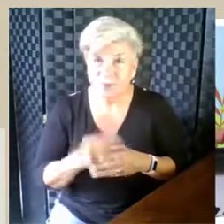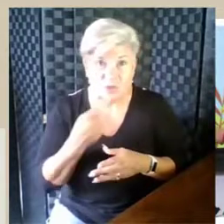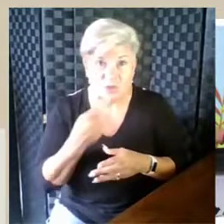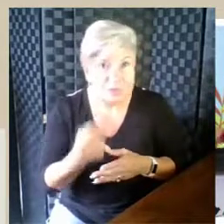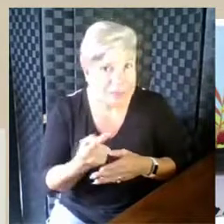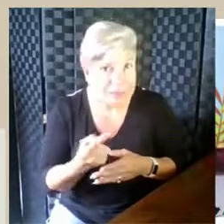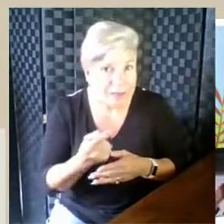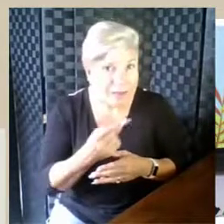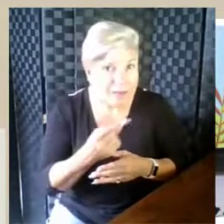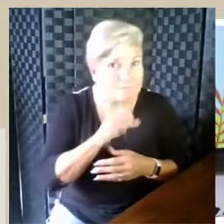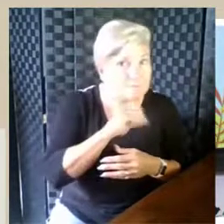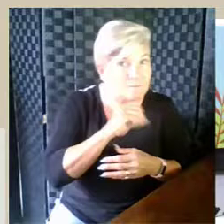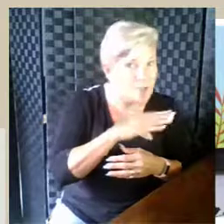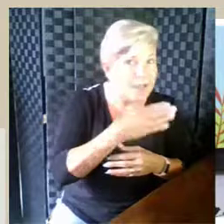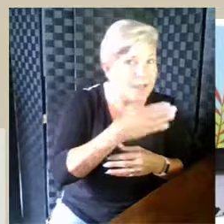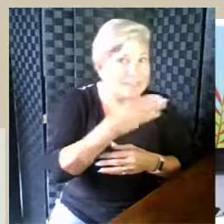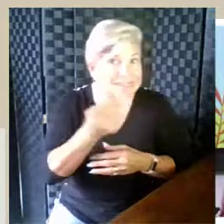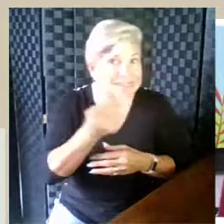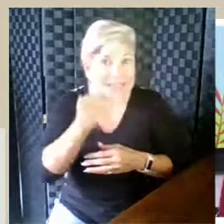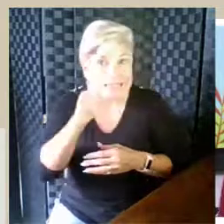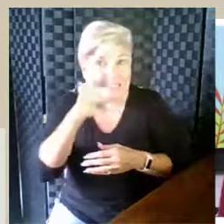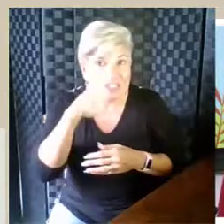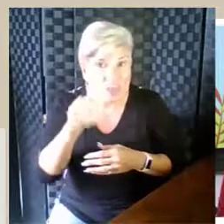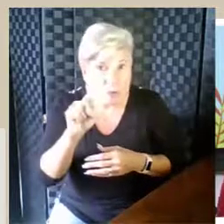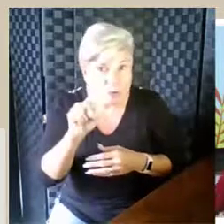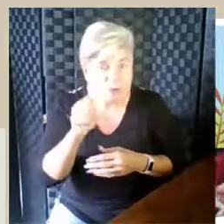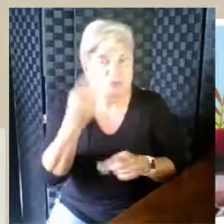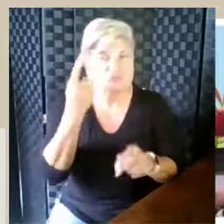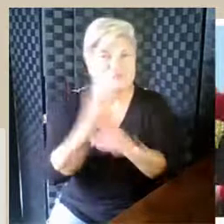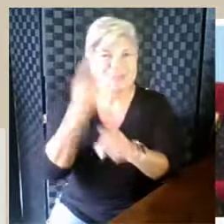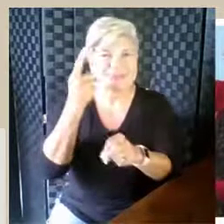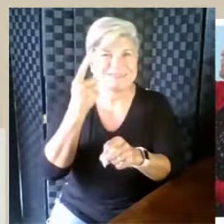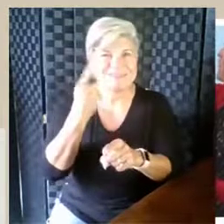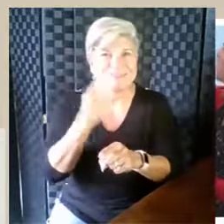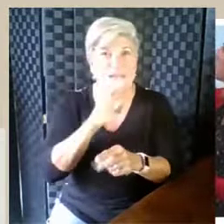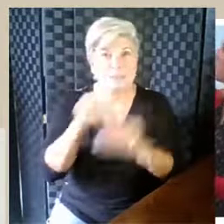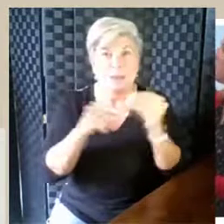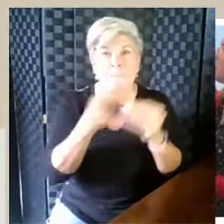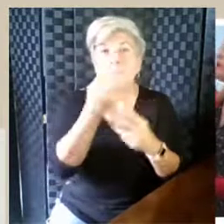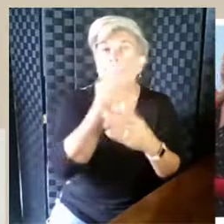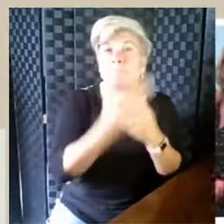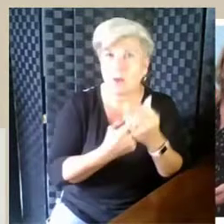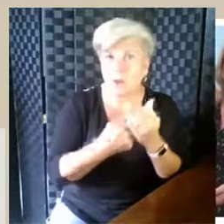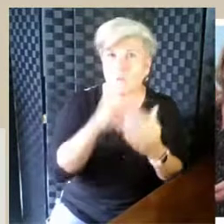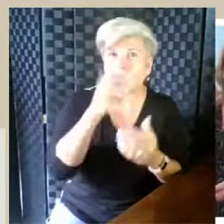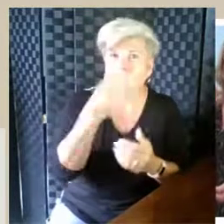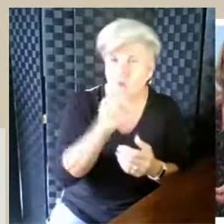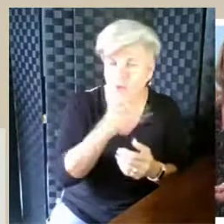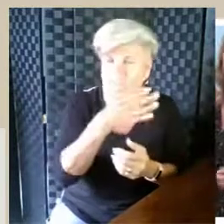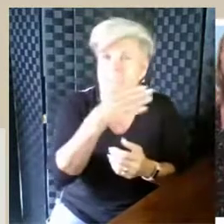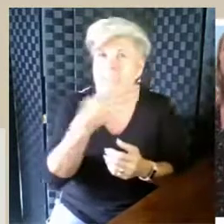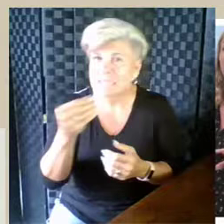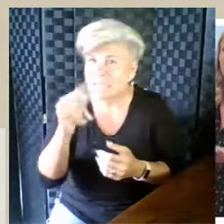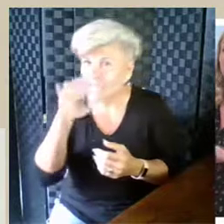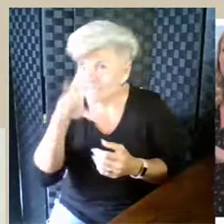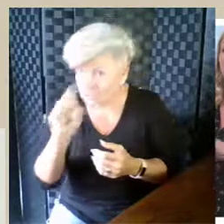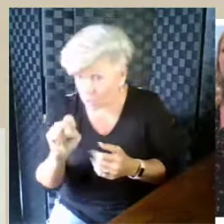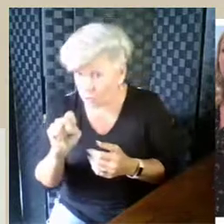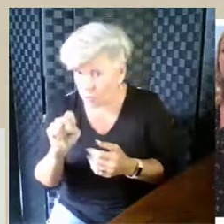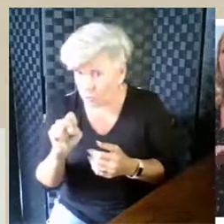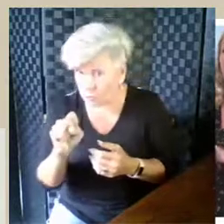If you said frogs and toads, you are correct. We talked about both frogs and toads in this passage. We